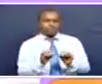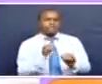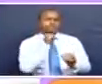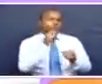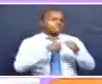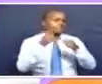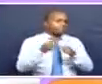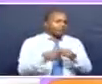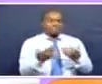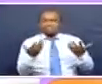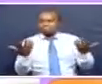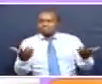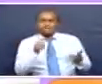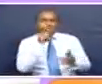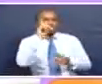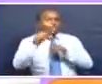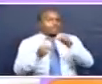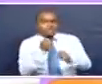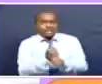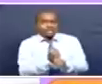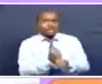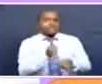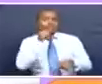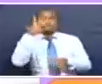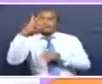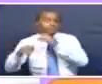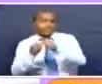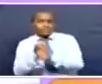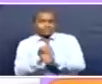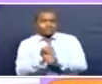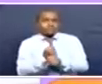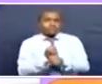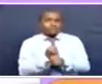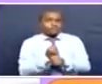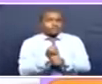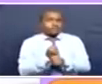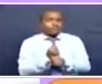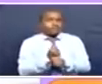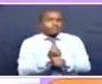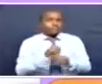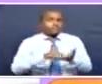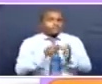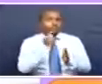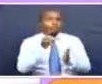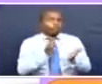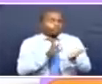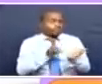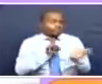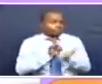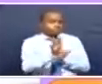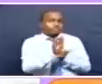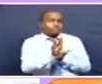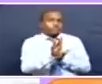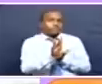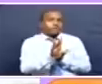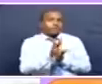not 1 year, it is not 5 years. And basically, we have not really sacked. We have just temporarily told